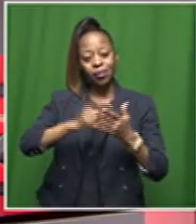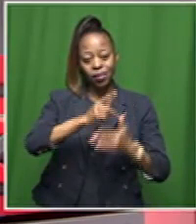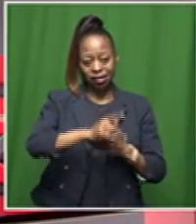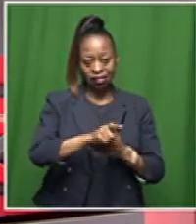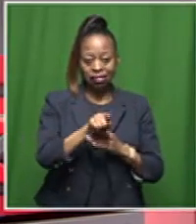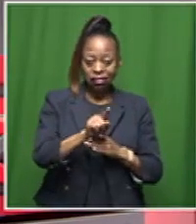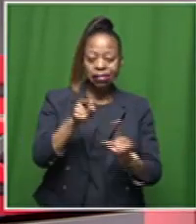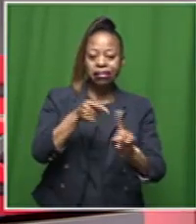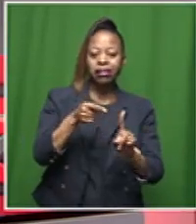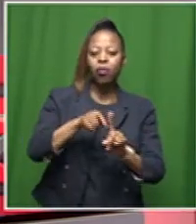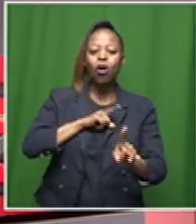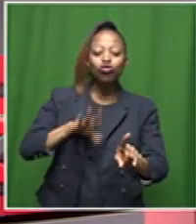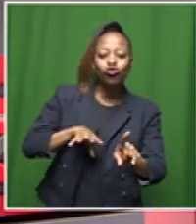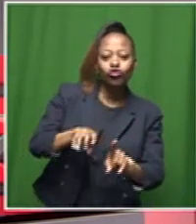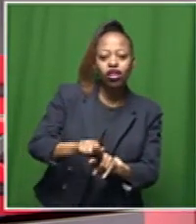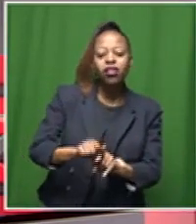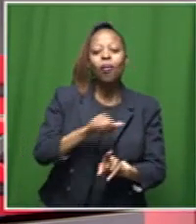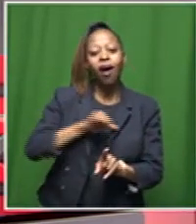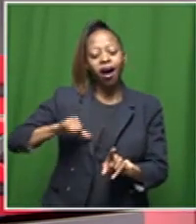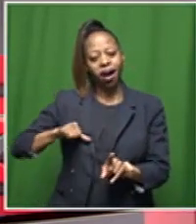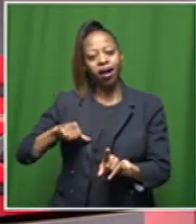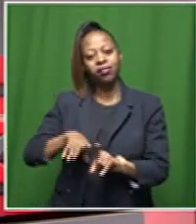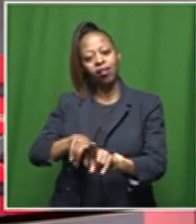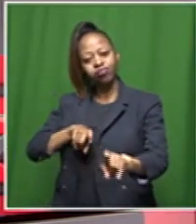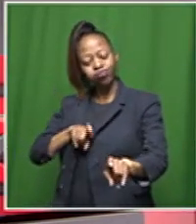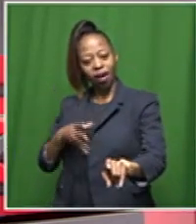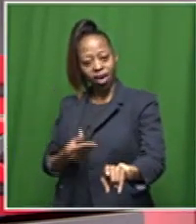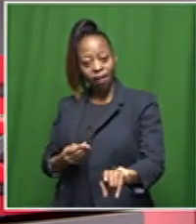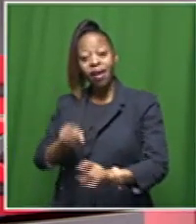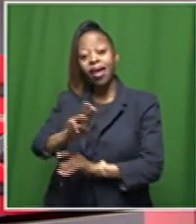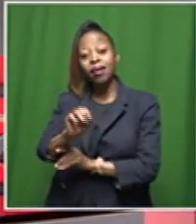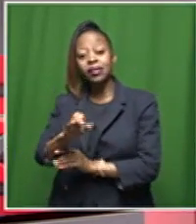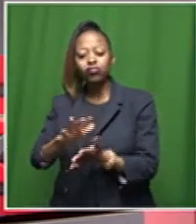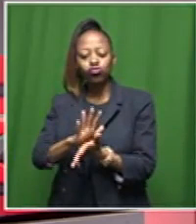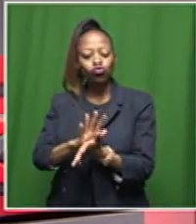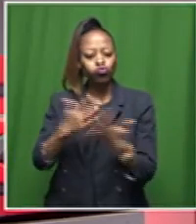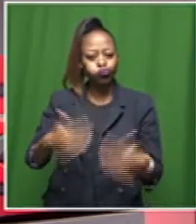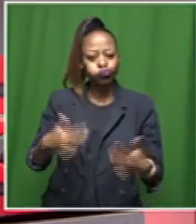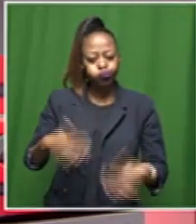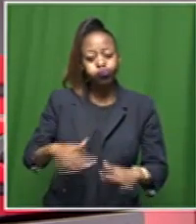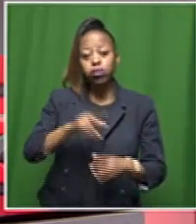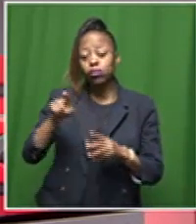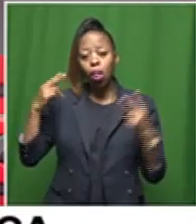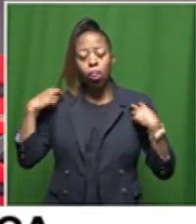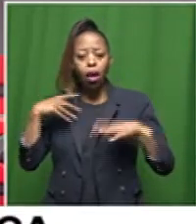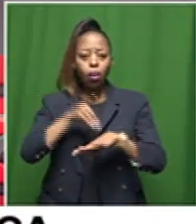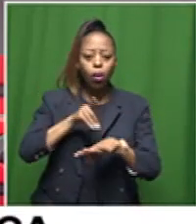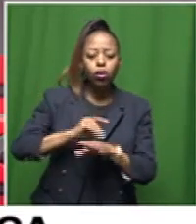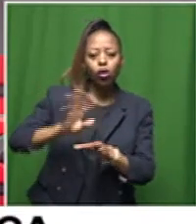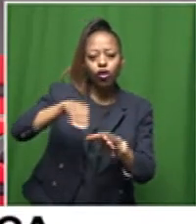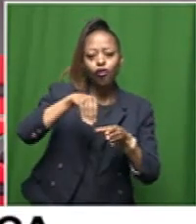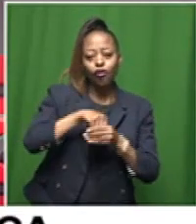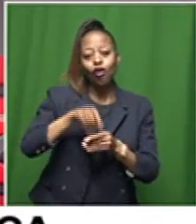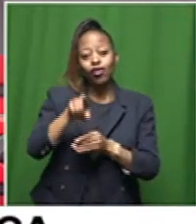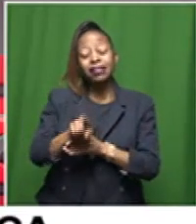at clearing a surgical backlog in the province. Now, Limpopo MEC for Health has extended her gratitude to healthcare workers who participated in the